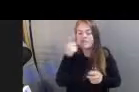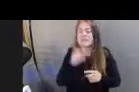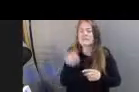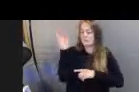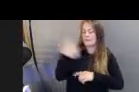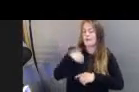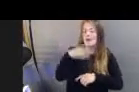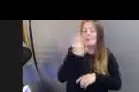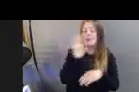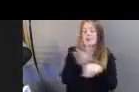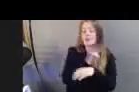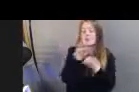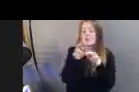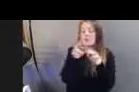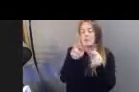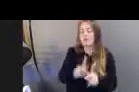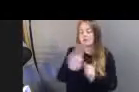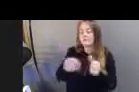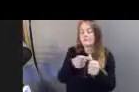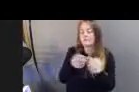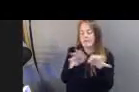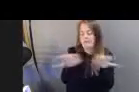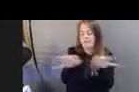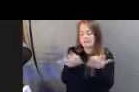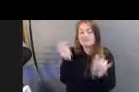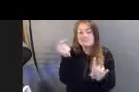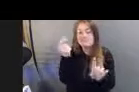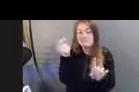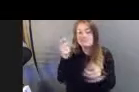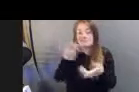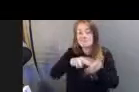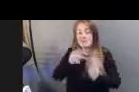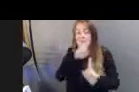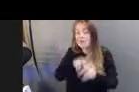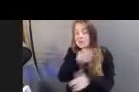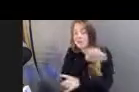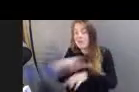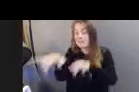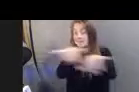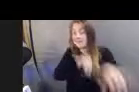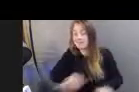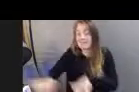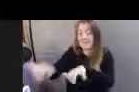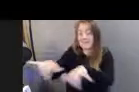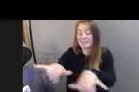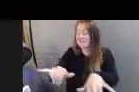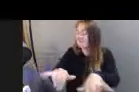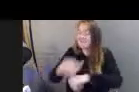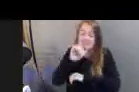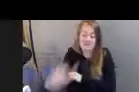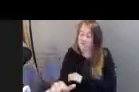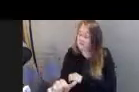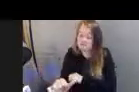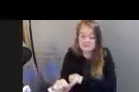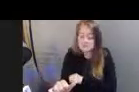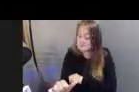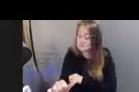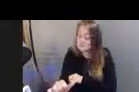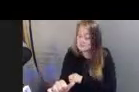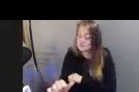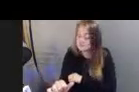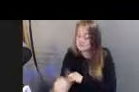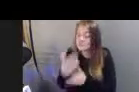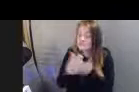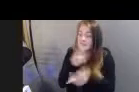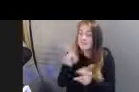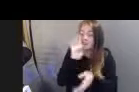I'm going to use person-first language, although that doesn't necessarily mean that that is absolutely the standard for every single person you're going to come in contact